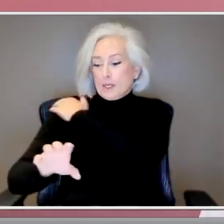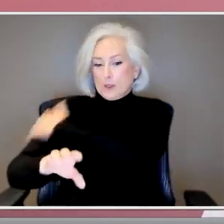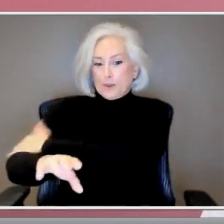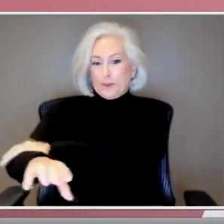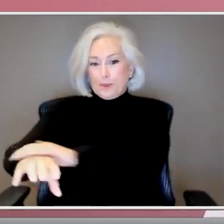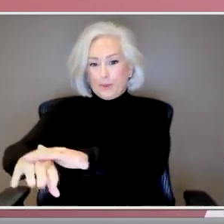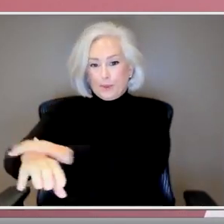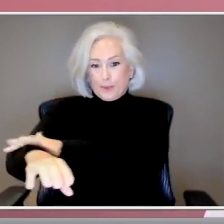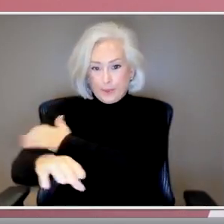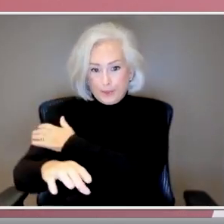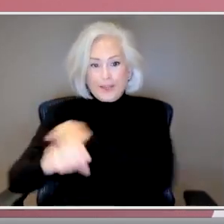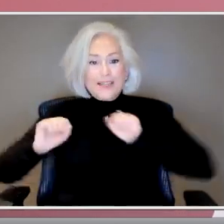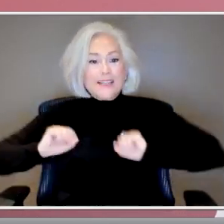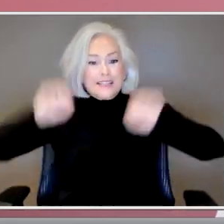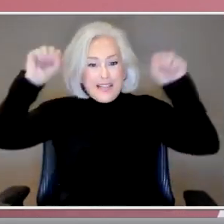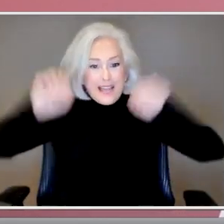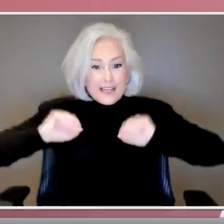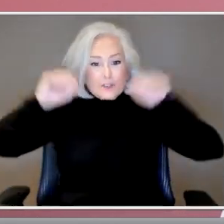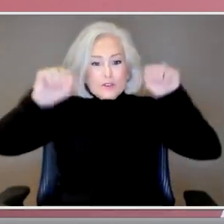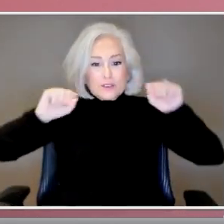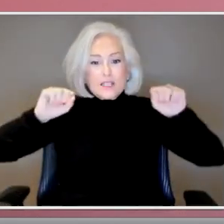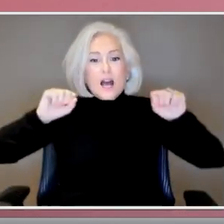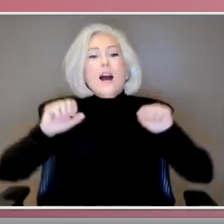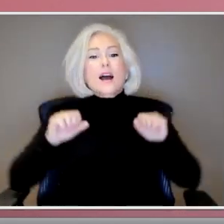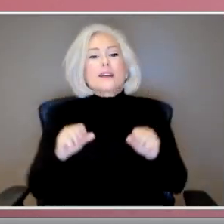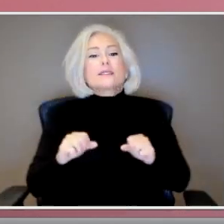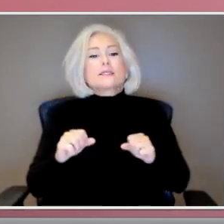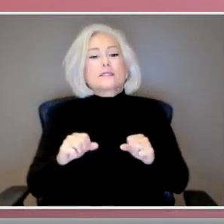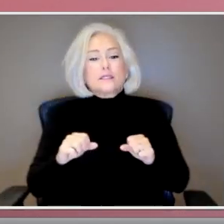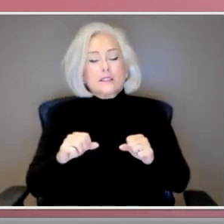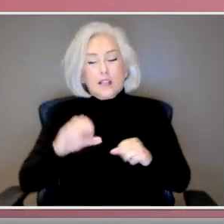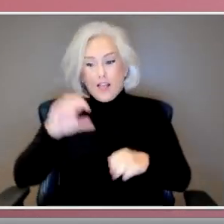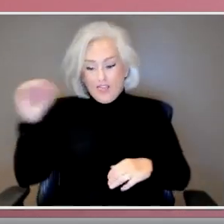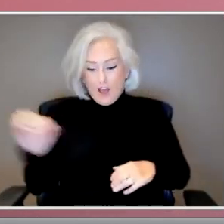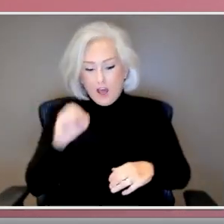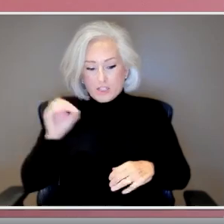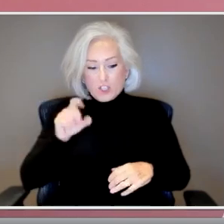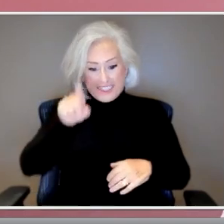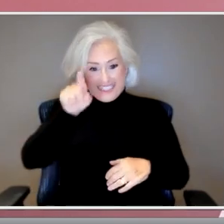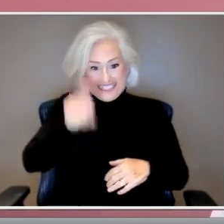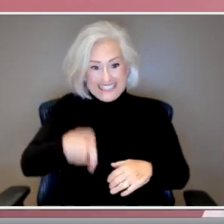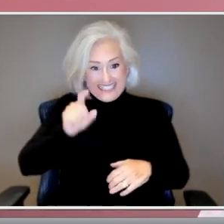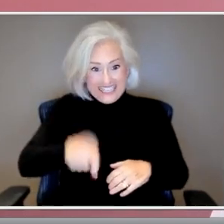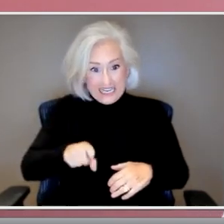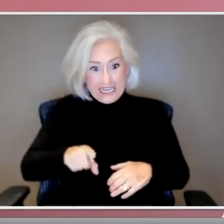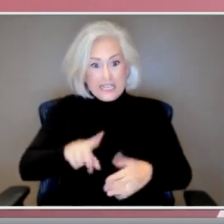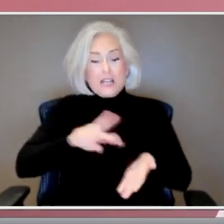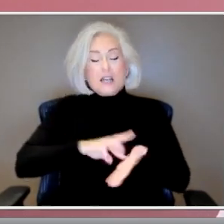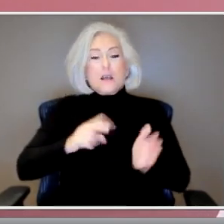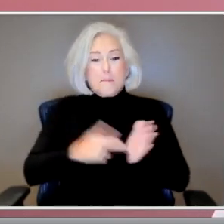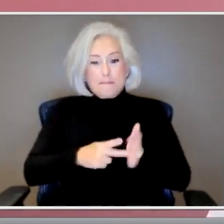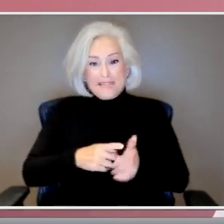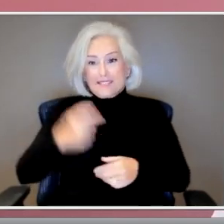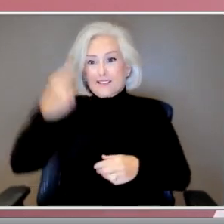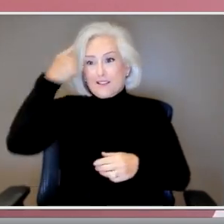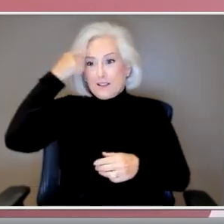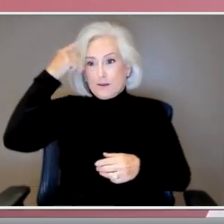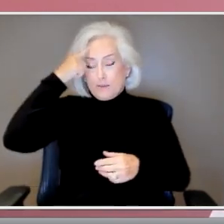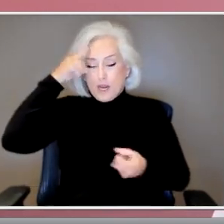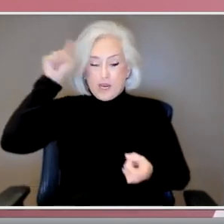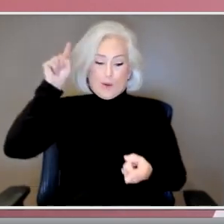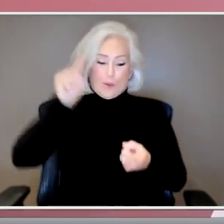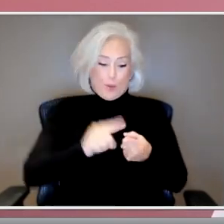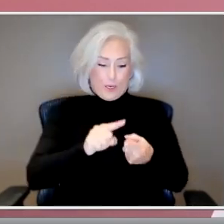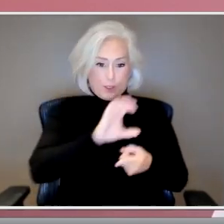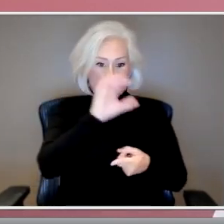or exercise it and that oxygen demand comes up, they steal blood from the back of their brain to try to supply blood to that right arm, but it's